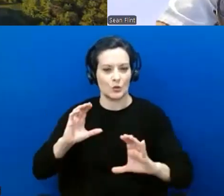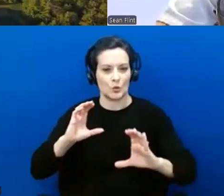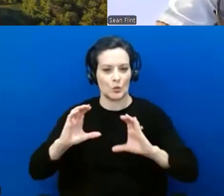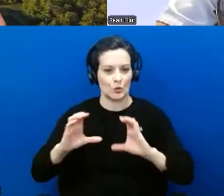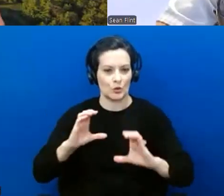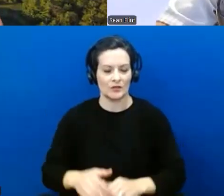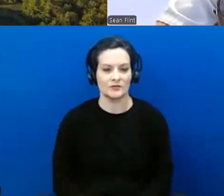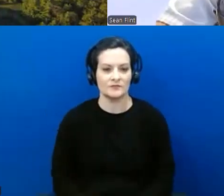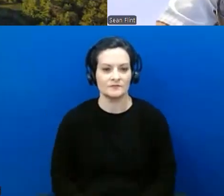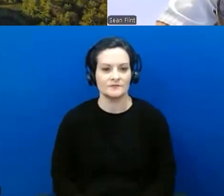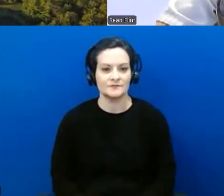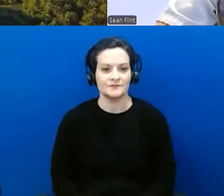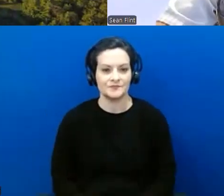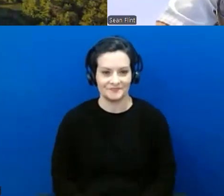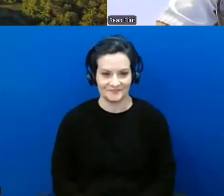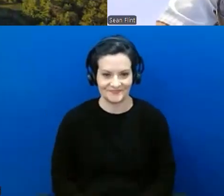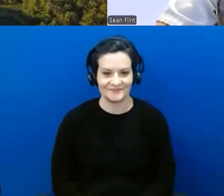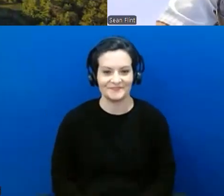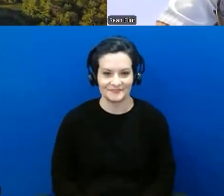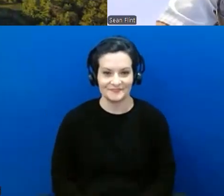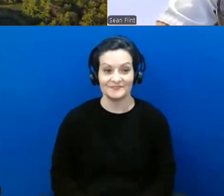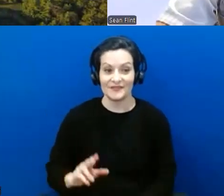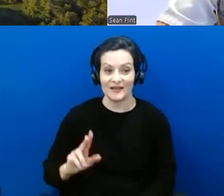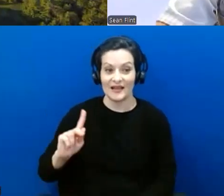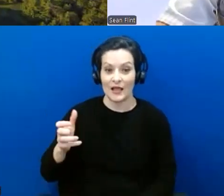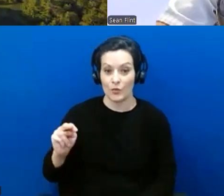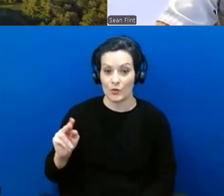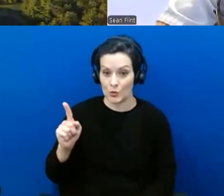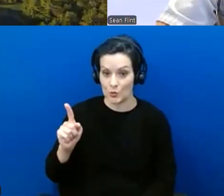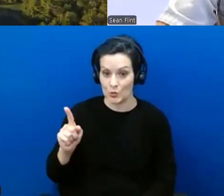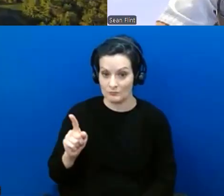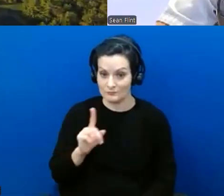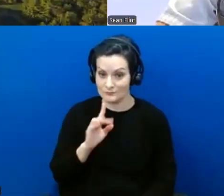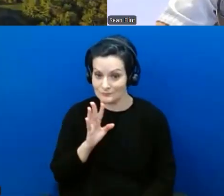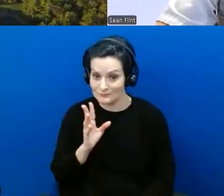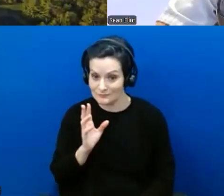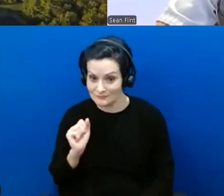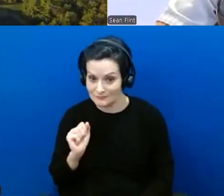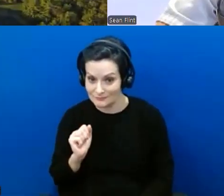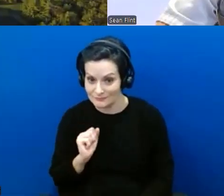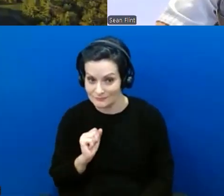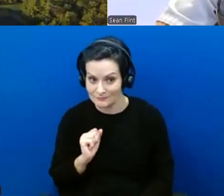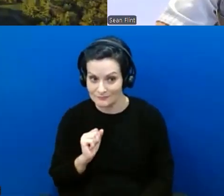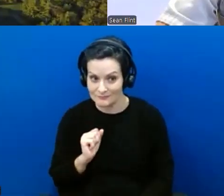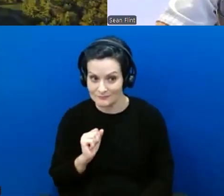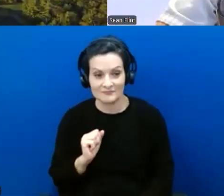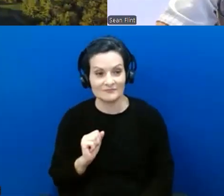communication. Yeah, and Kathryn, I see you went off mute, so I'll pass it to you.